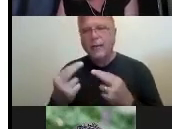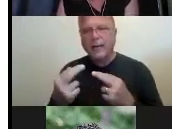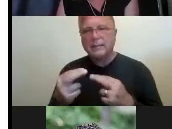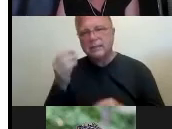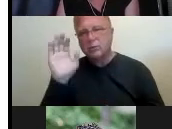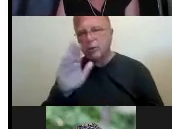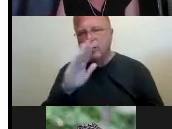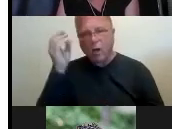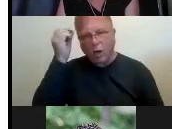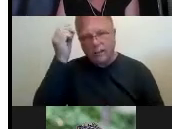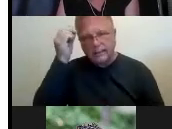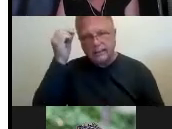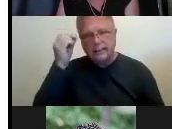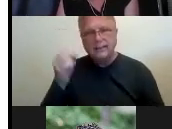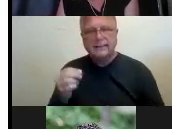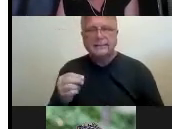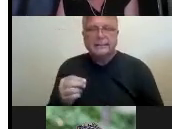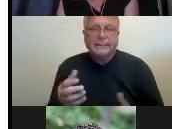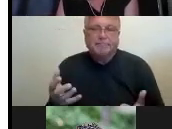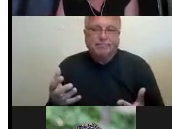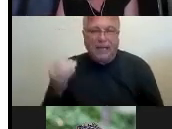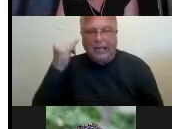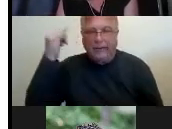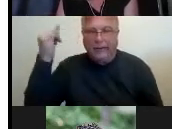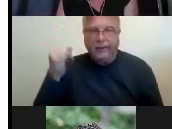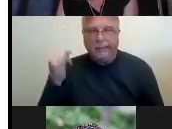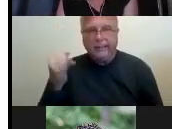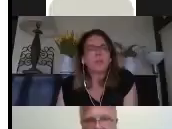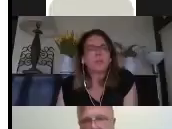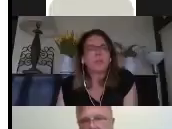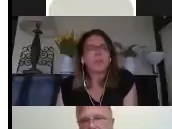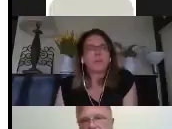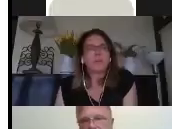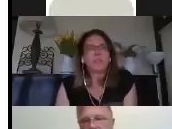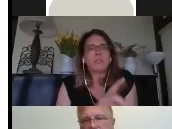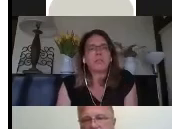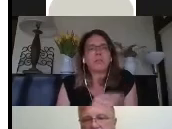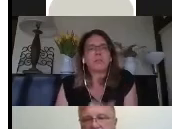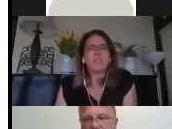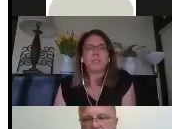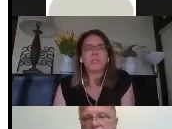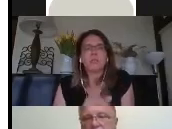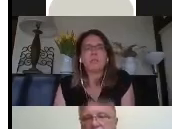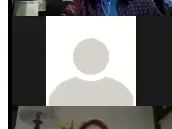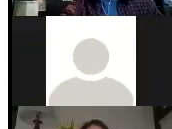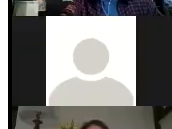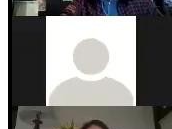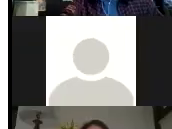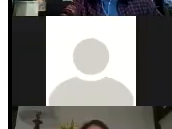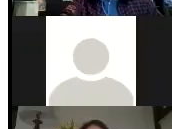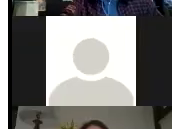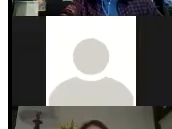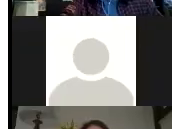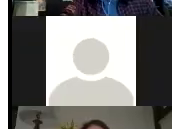thoughts. And I don't know if you want to start from what's been kind of, I've been seeing on my side, kind of flying through the